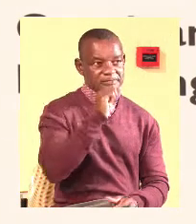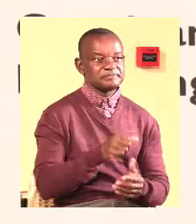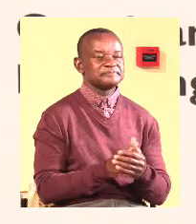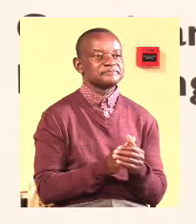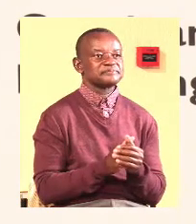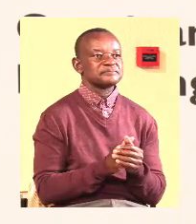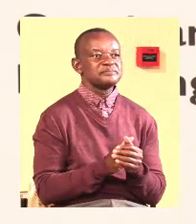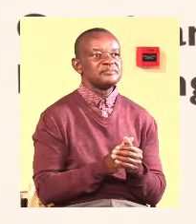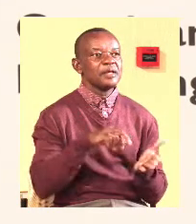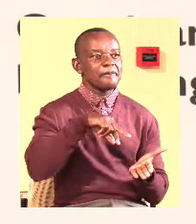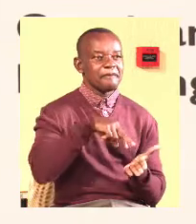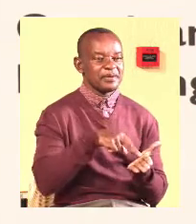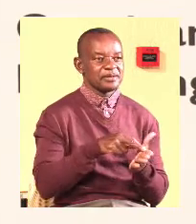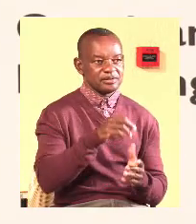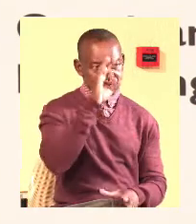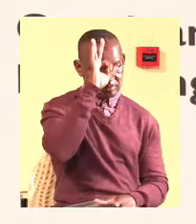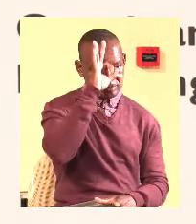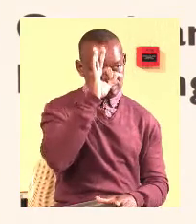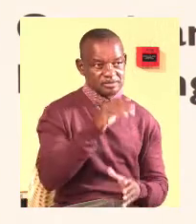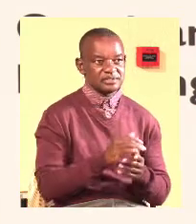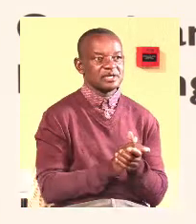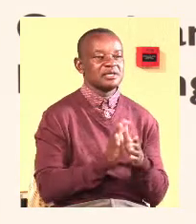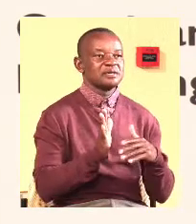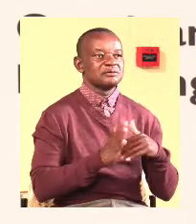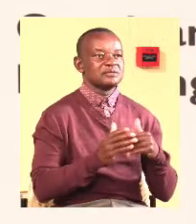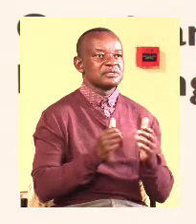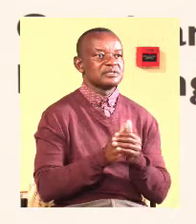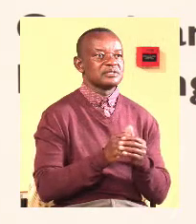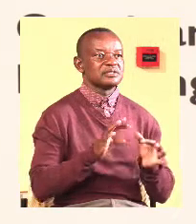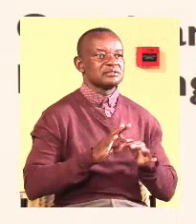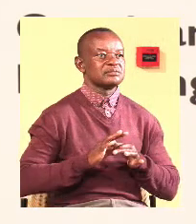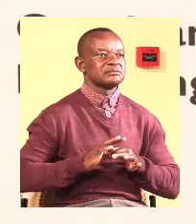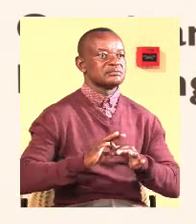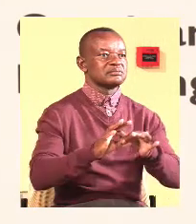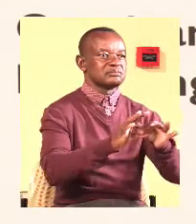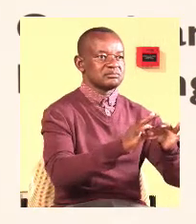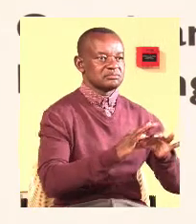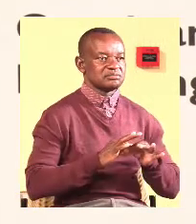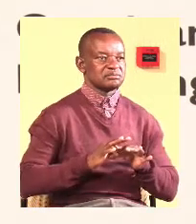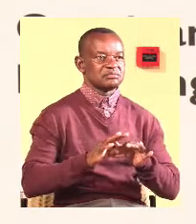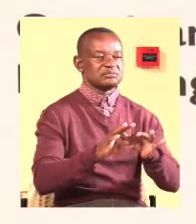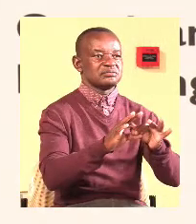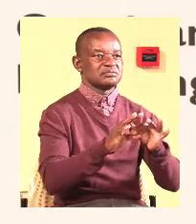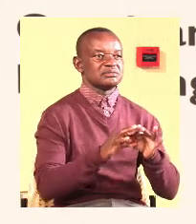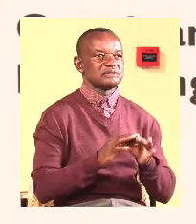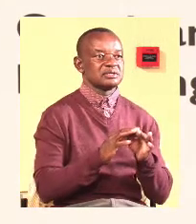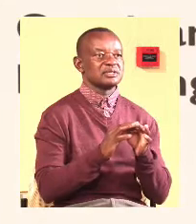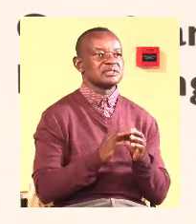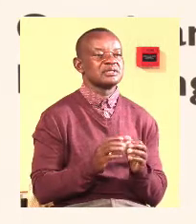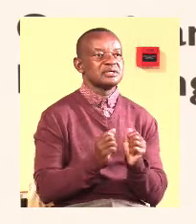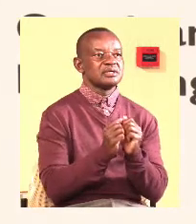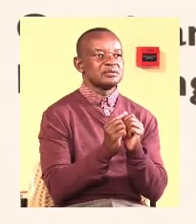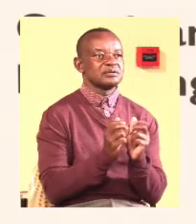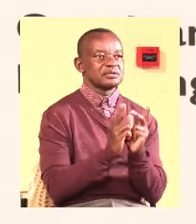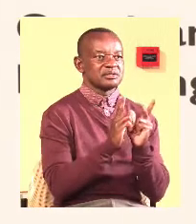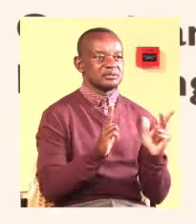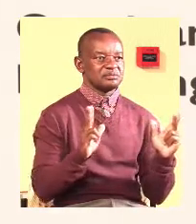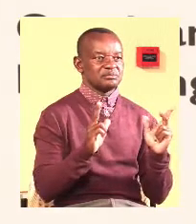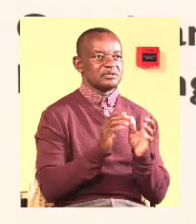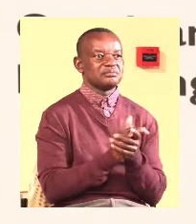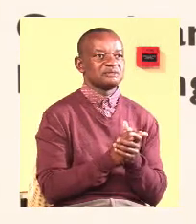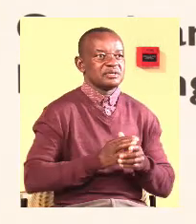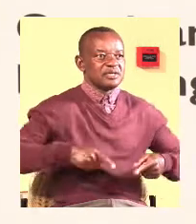build relations with different communities as far as safety of either neighborhoods, of businesses, and of